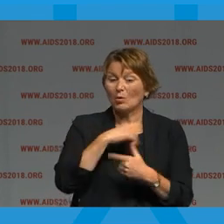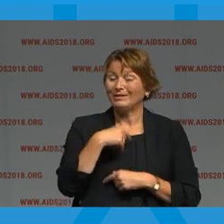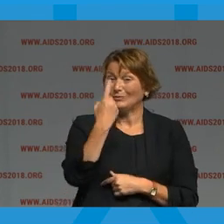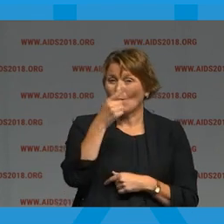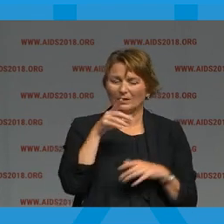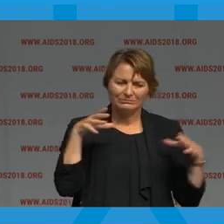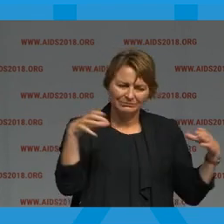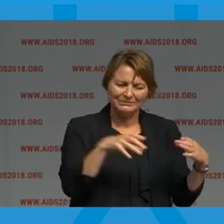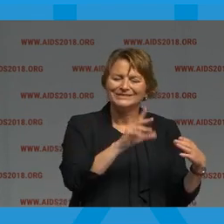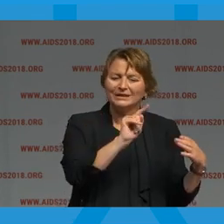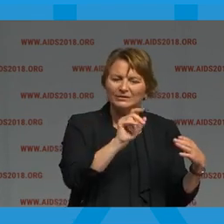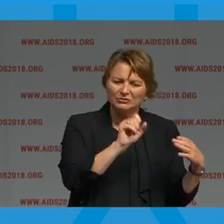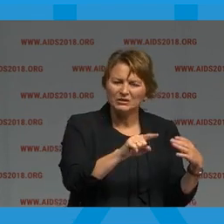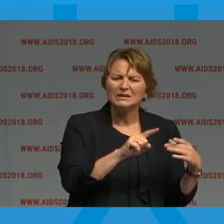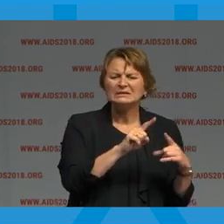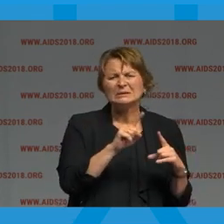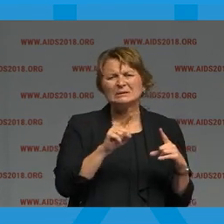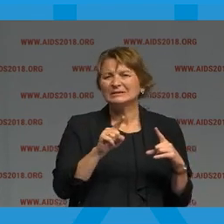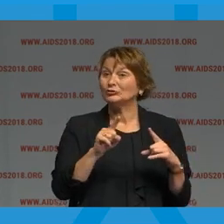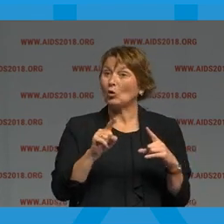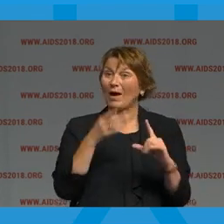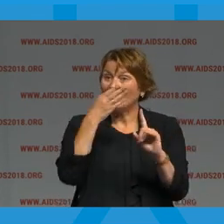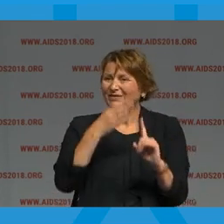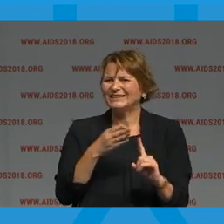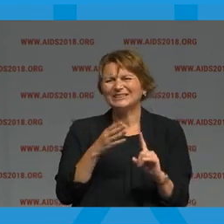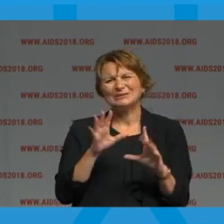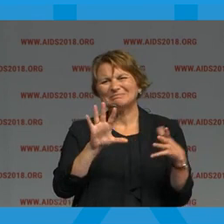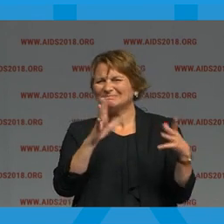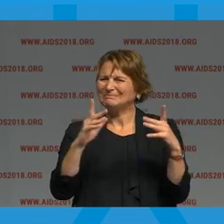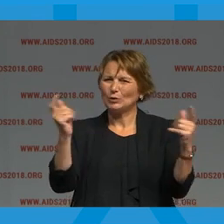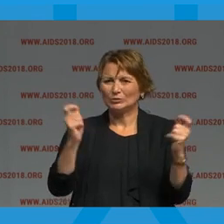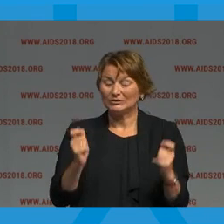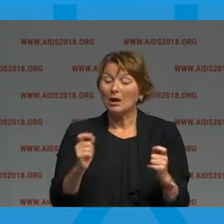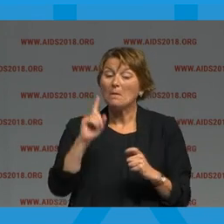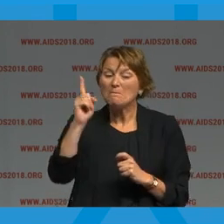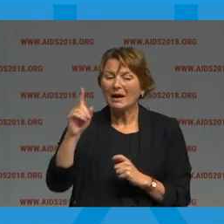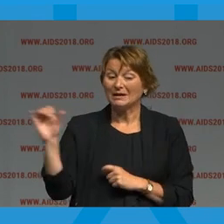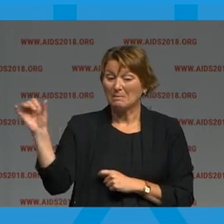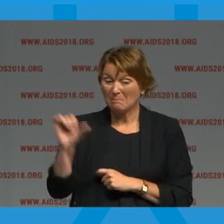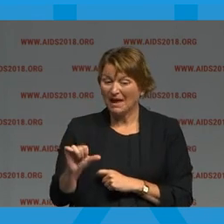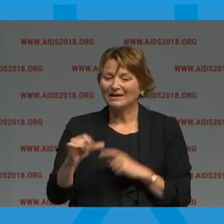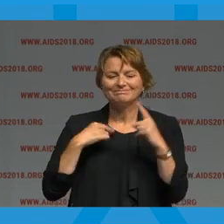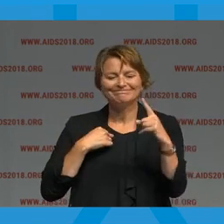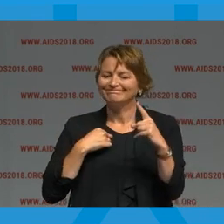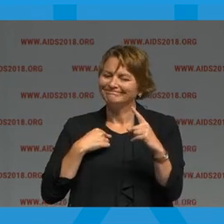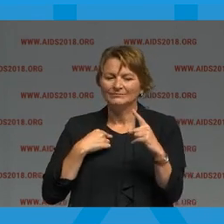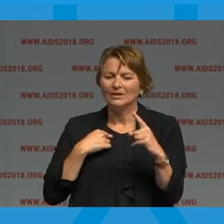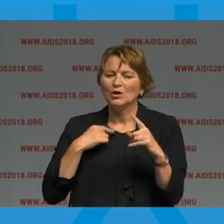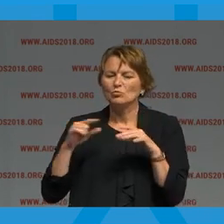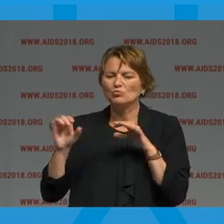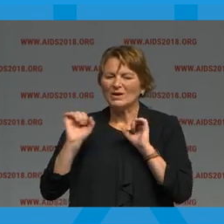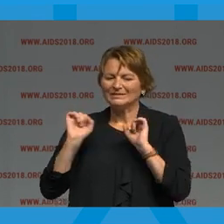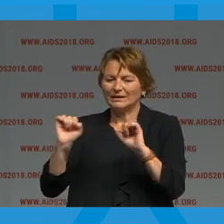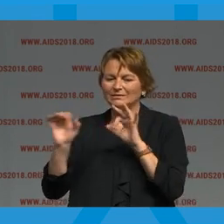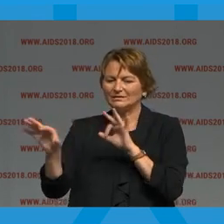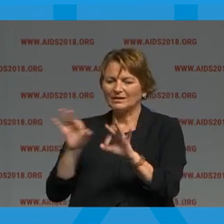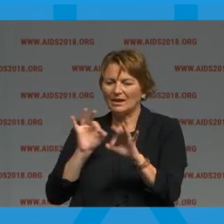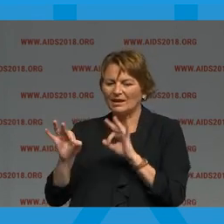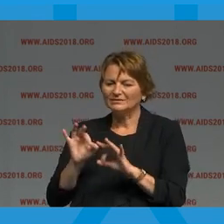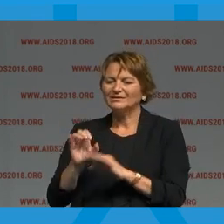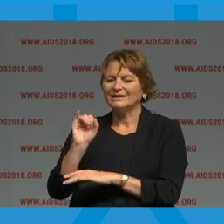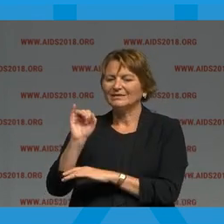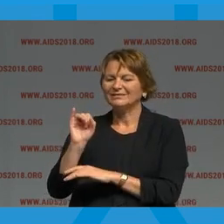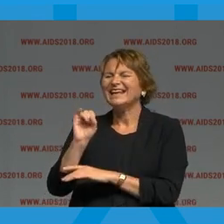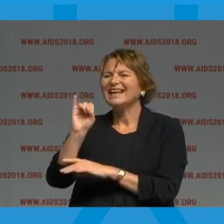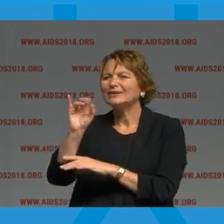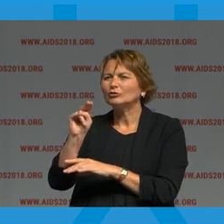regards to efficacy, but the bad news is that we have a high rate of resistance selection in the integrase gene in the case of virological